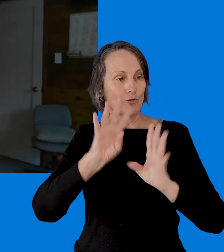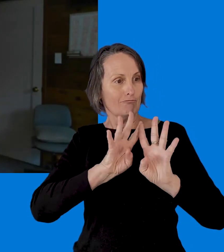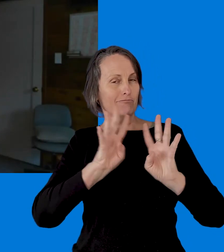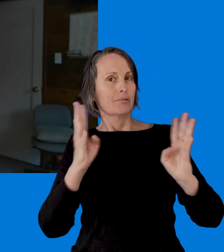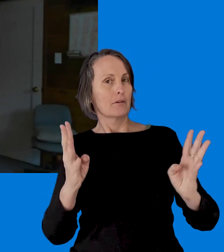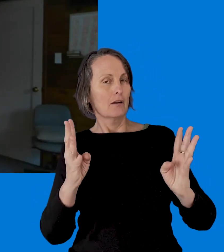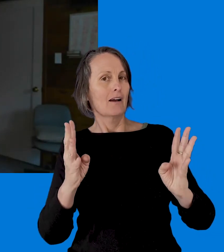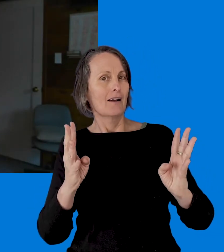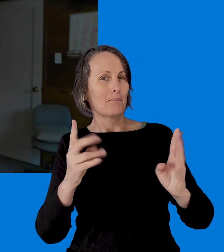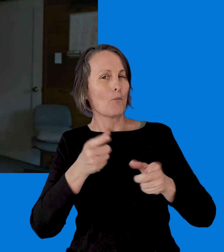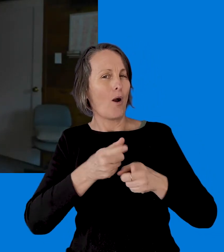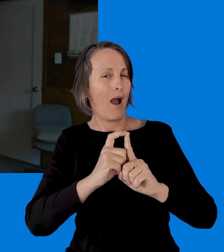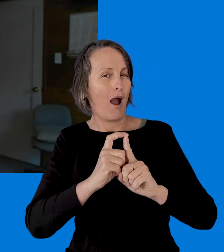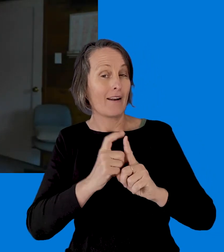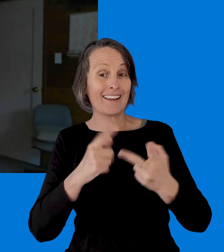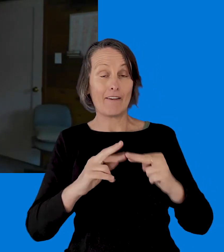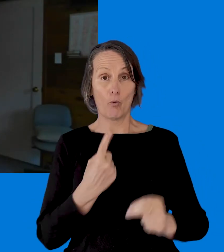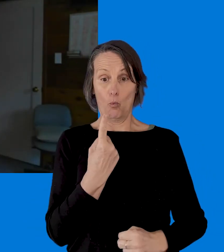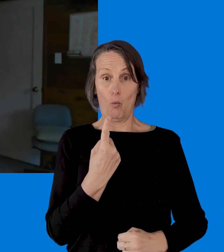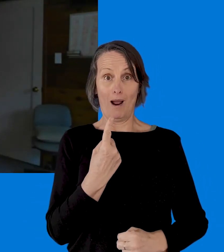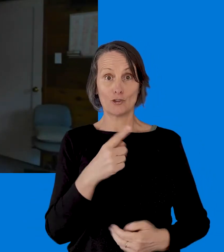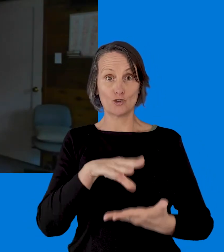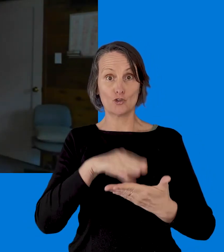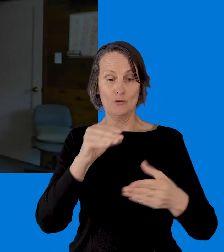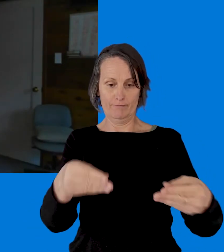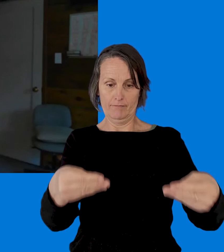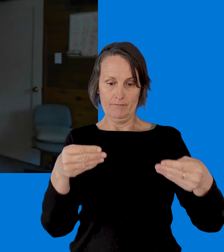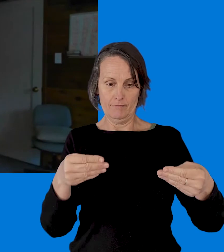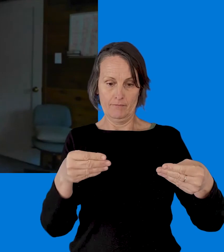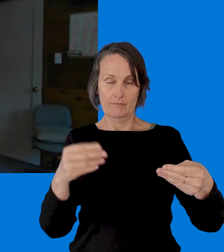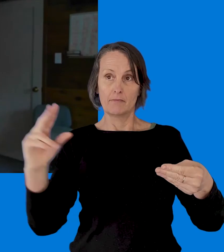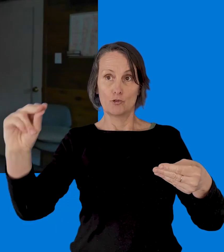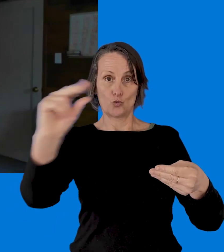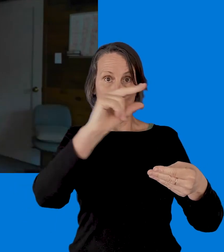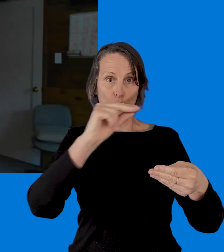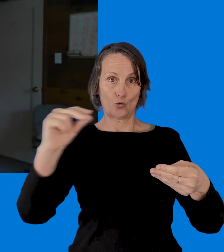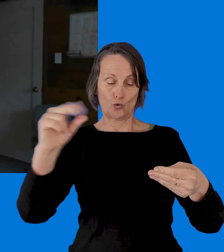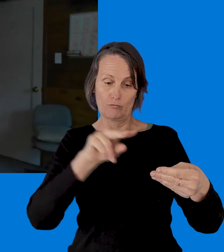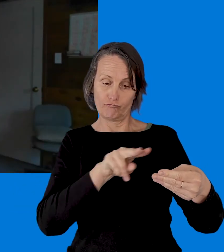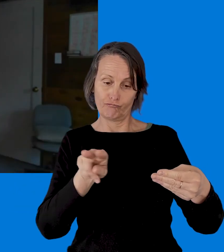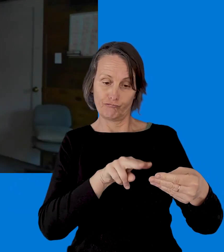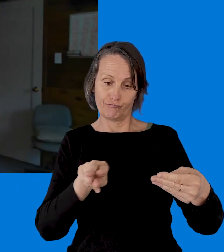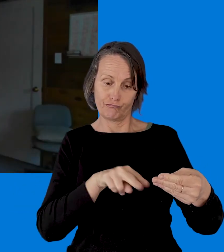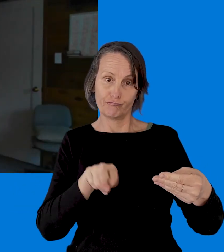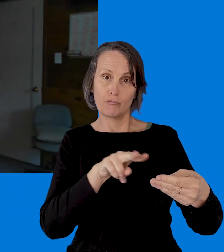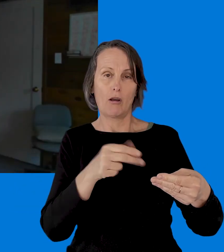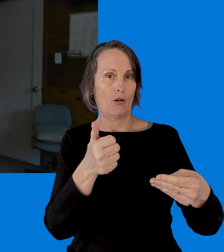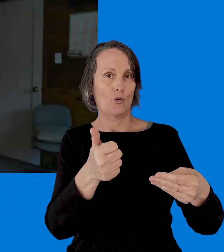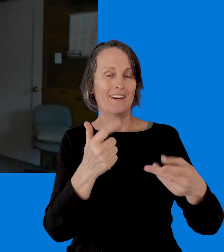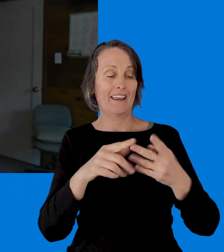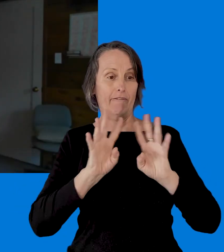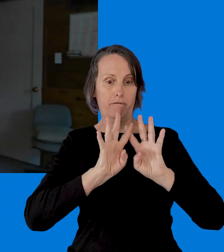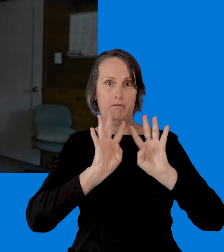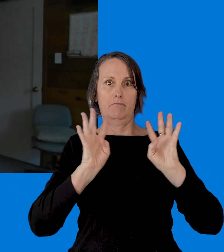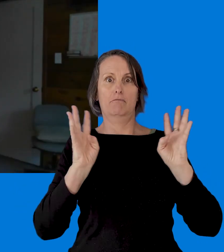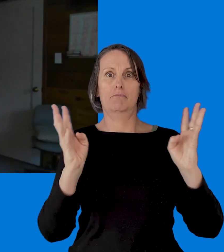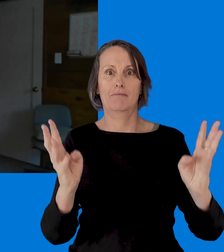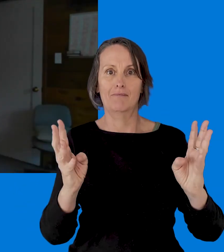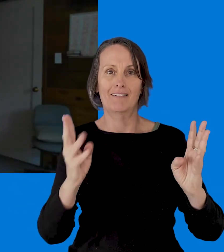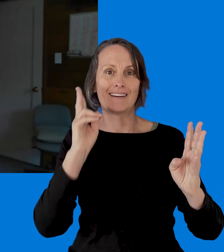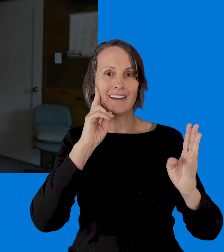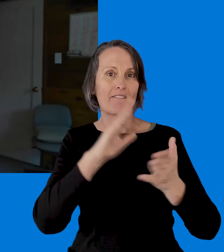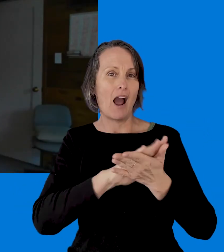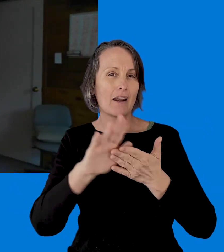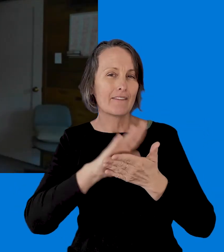that student, for instance, and try to capture the audio in the environment. If you have multiple students, the real problem is, how are they